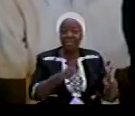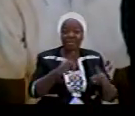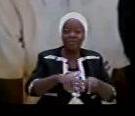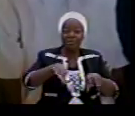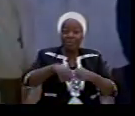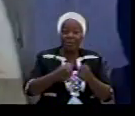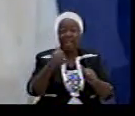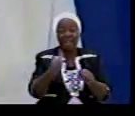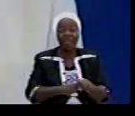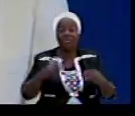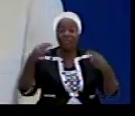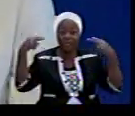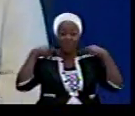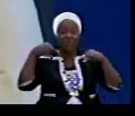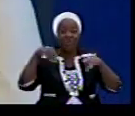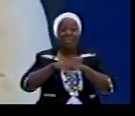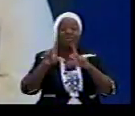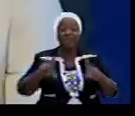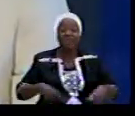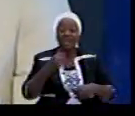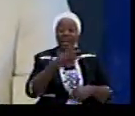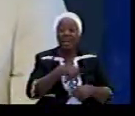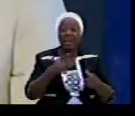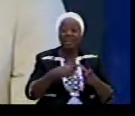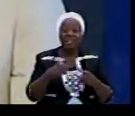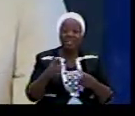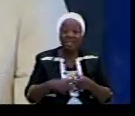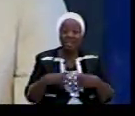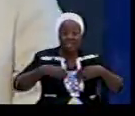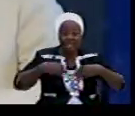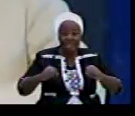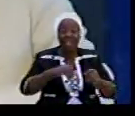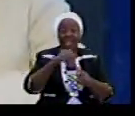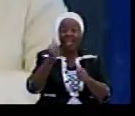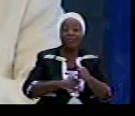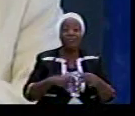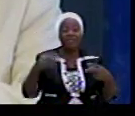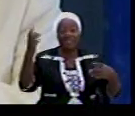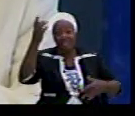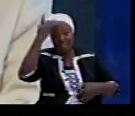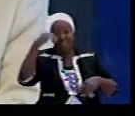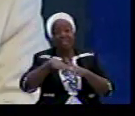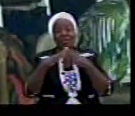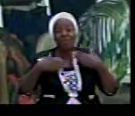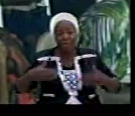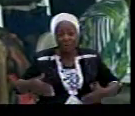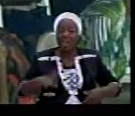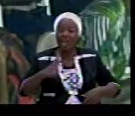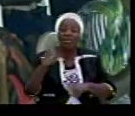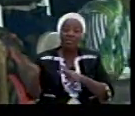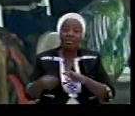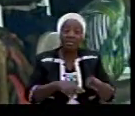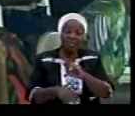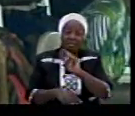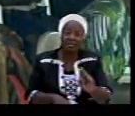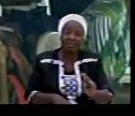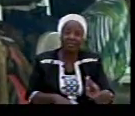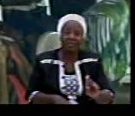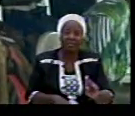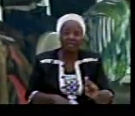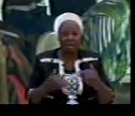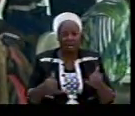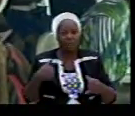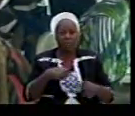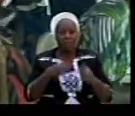every yoke in your life, and to heal every sickness in your body. Are you ready? Heads